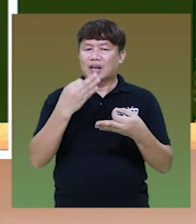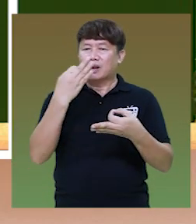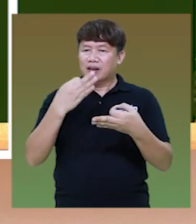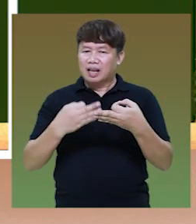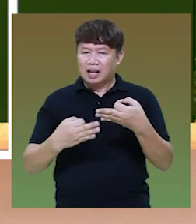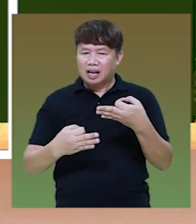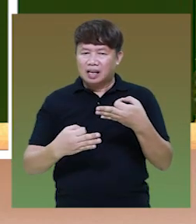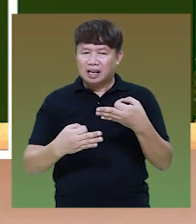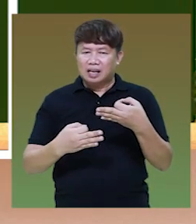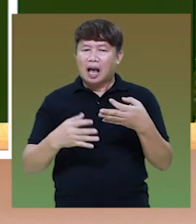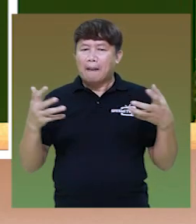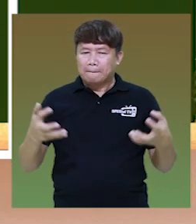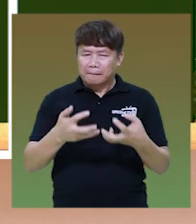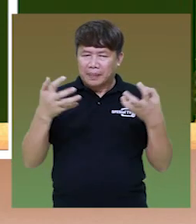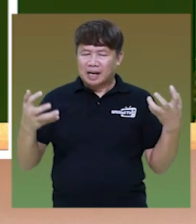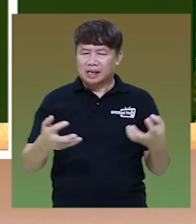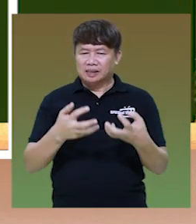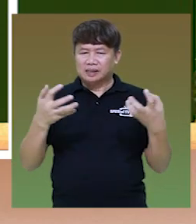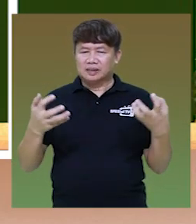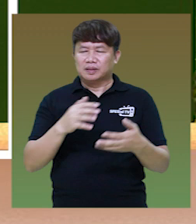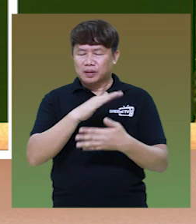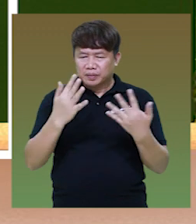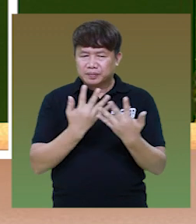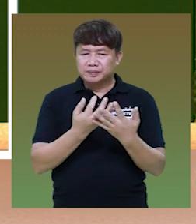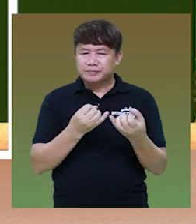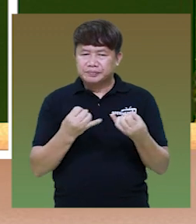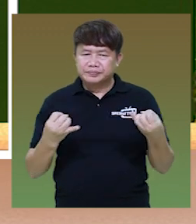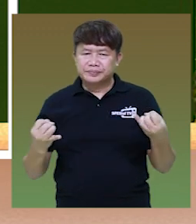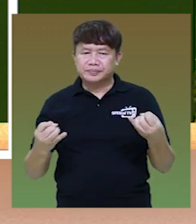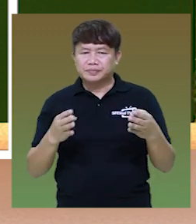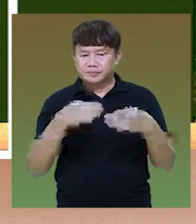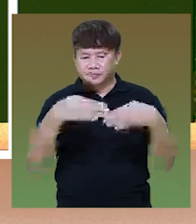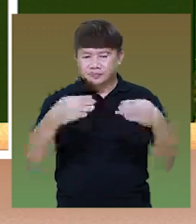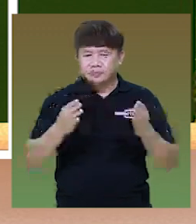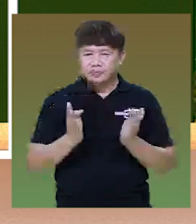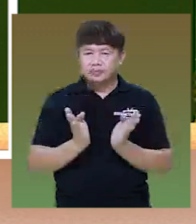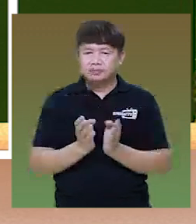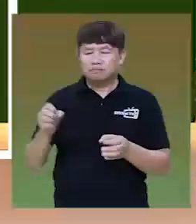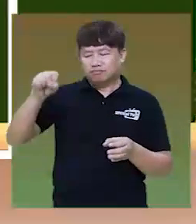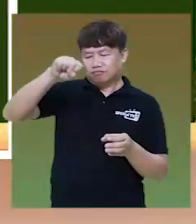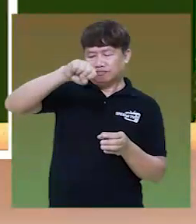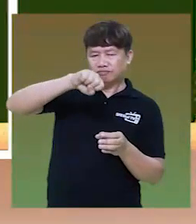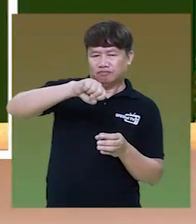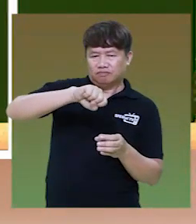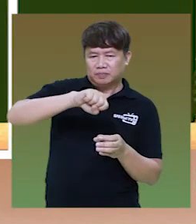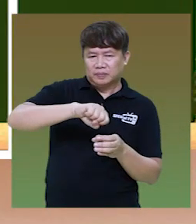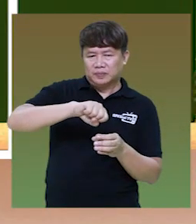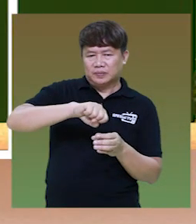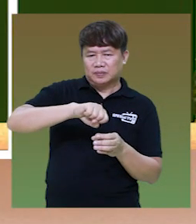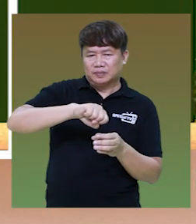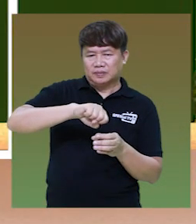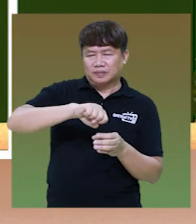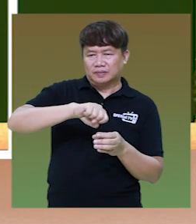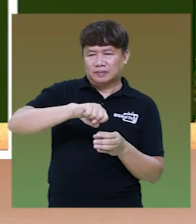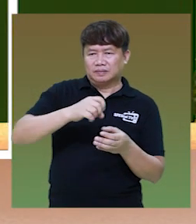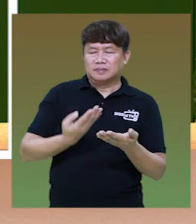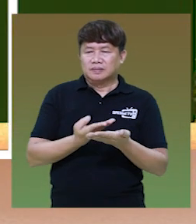Finally, they mixed all the ingredients in the bowl and poured in the mixture in the baking